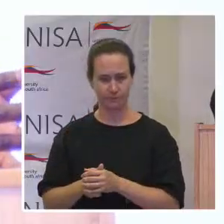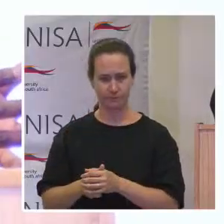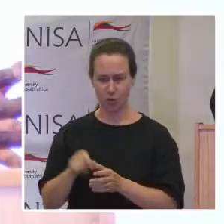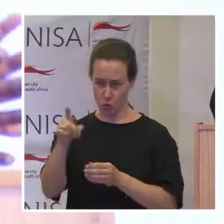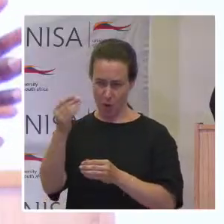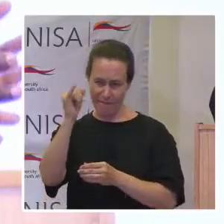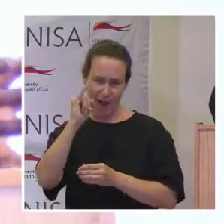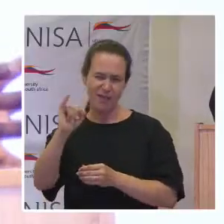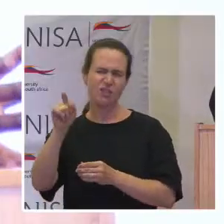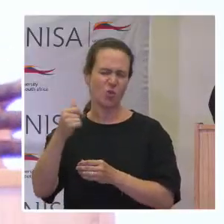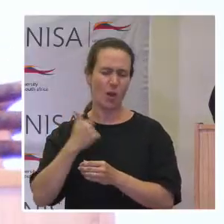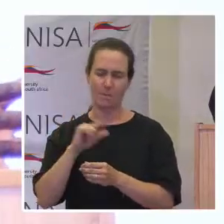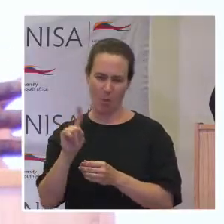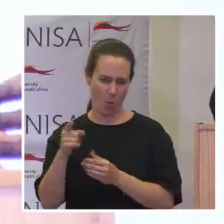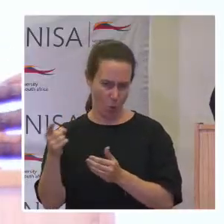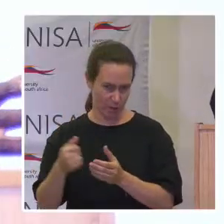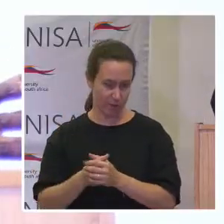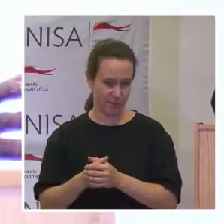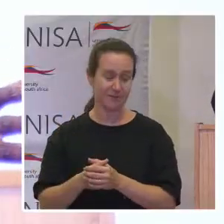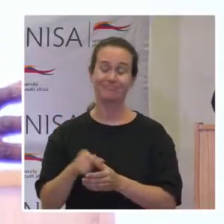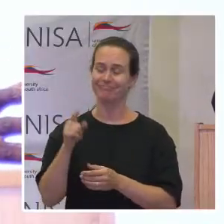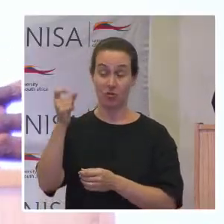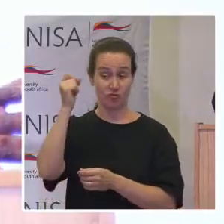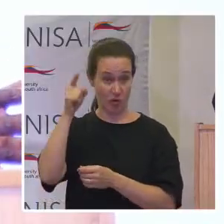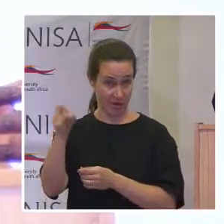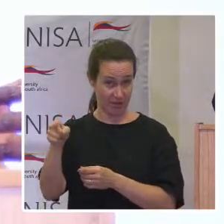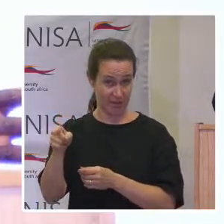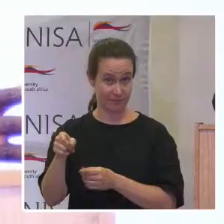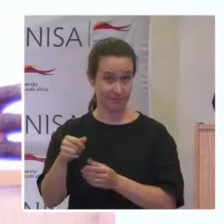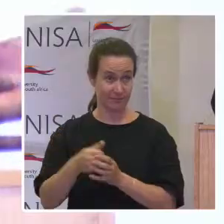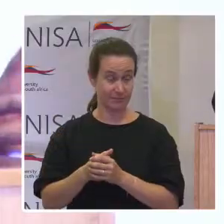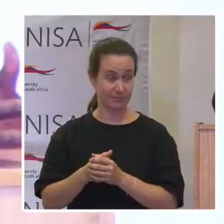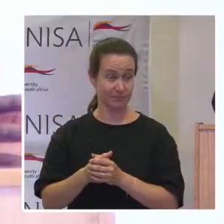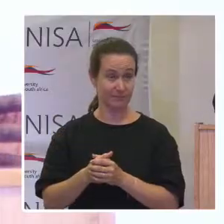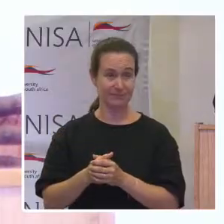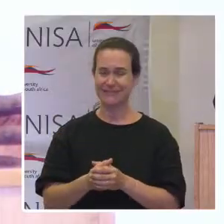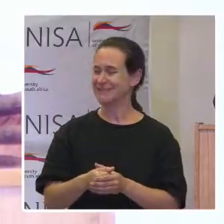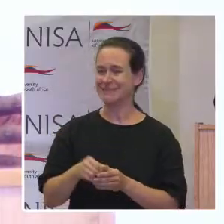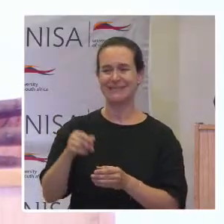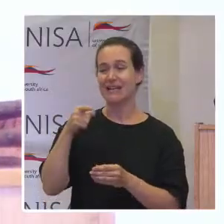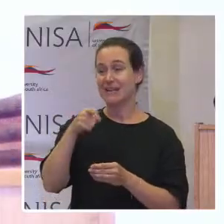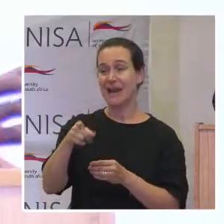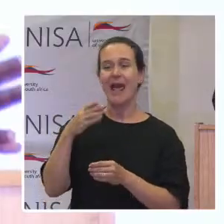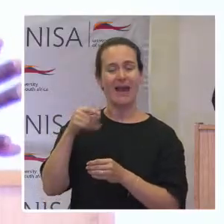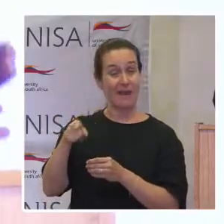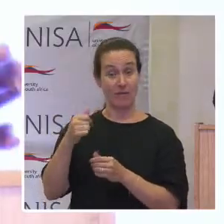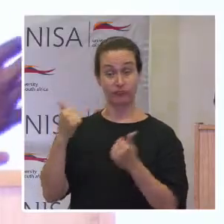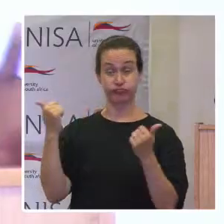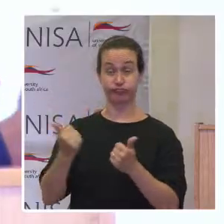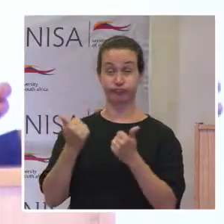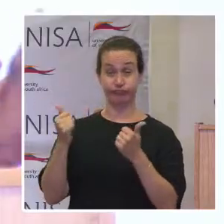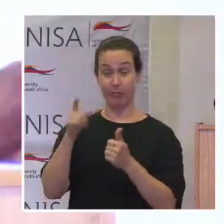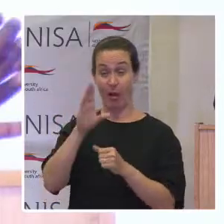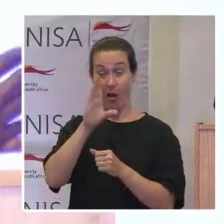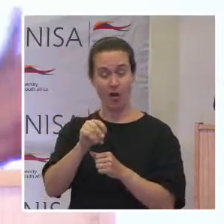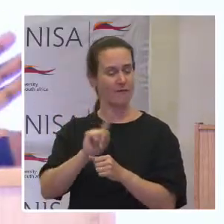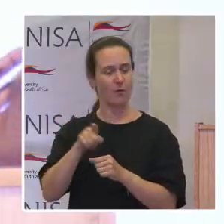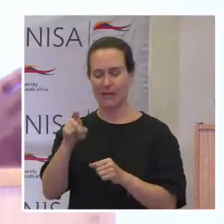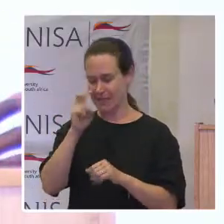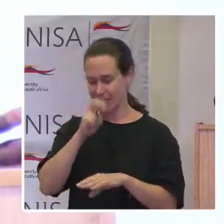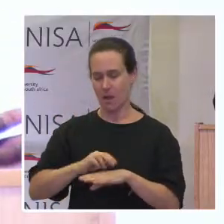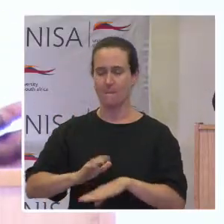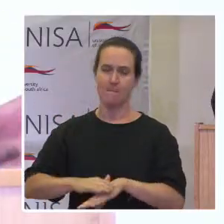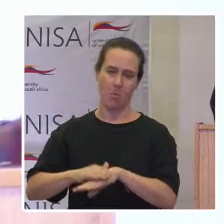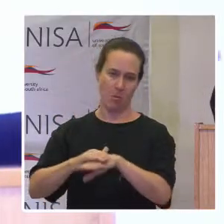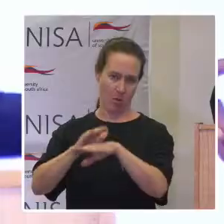idea that is looking for capital, you then realize they are falling way short. So there's a lot of steps that